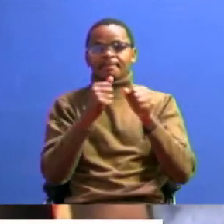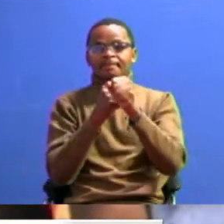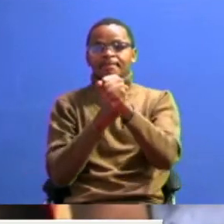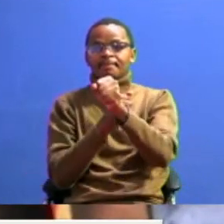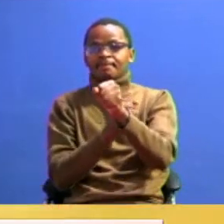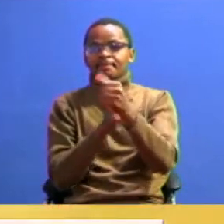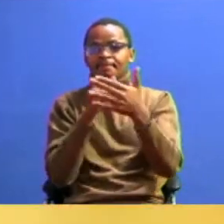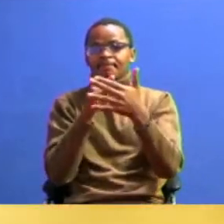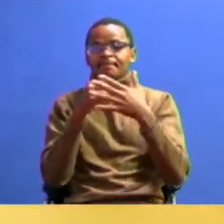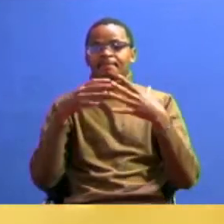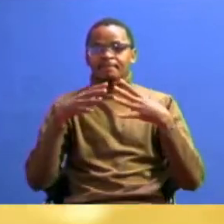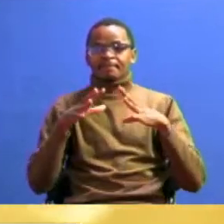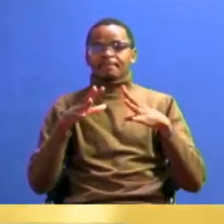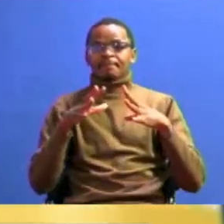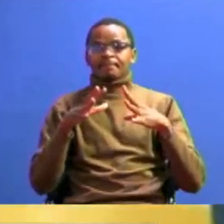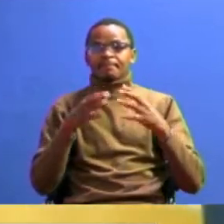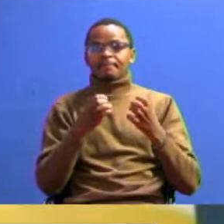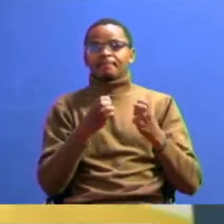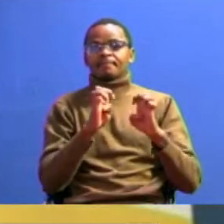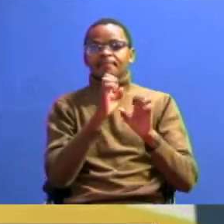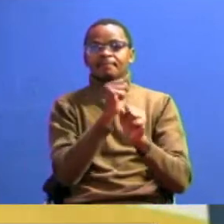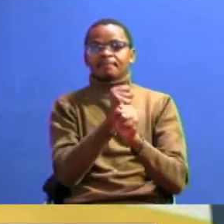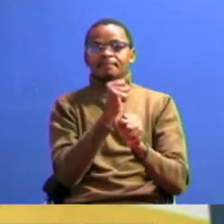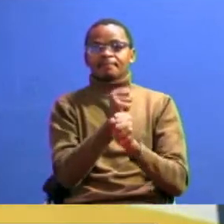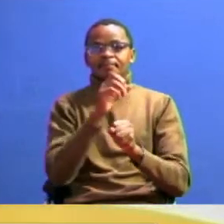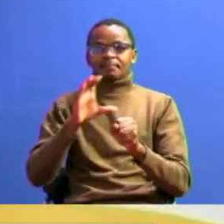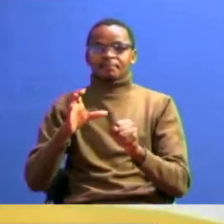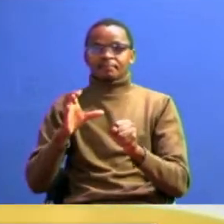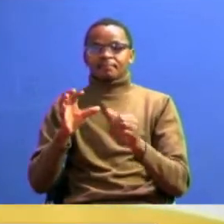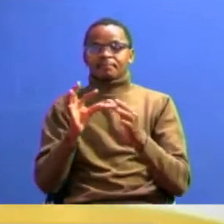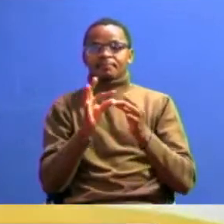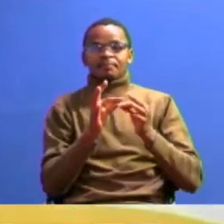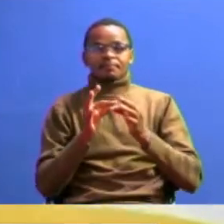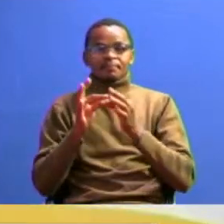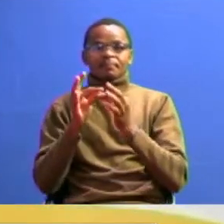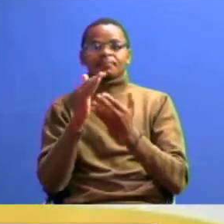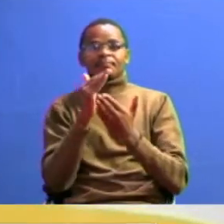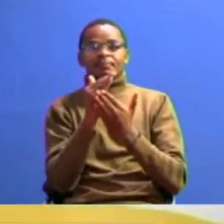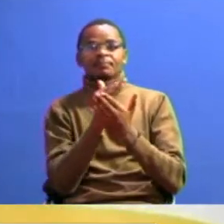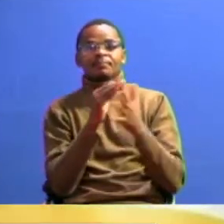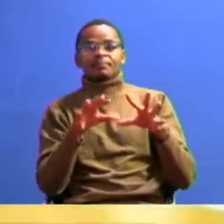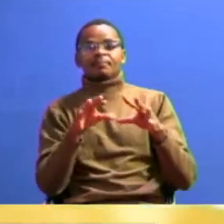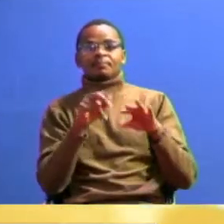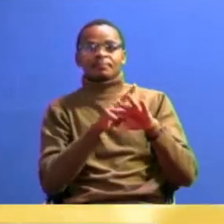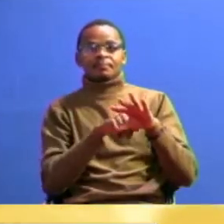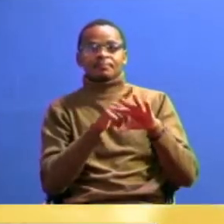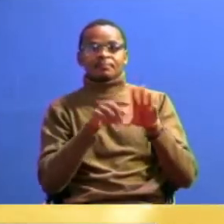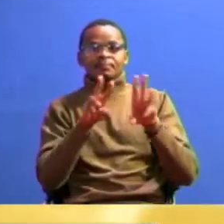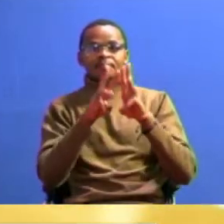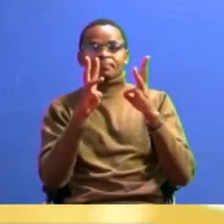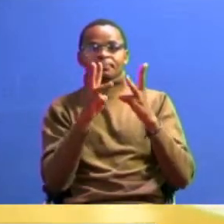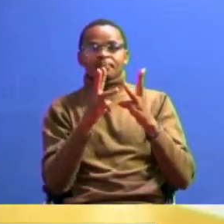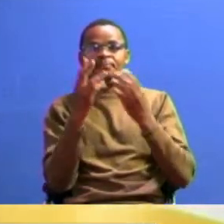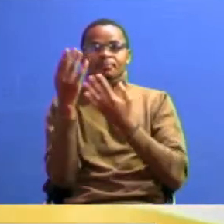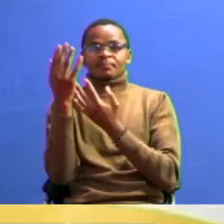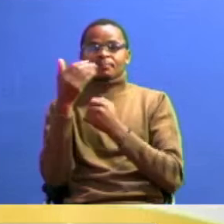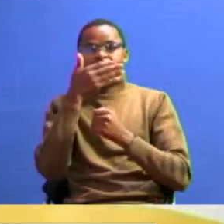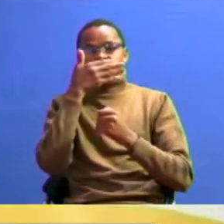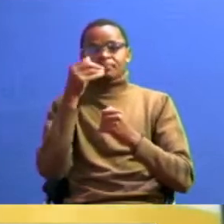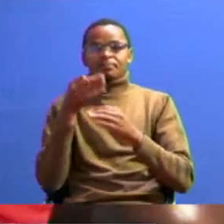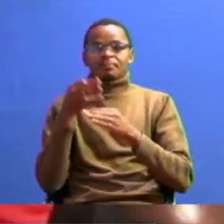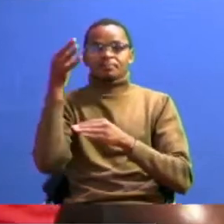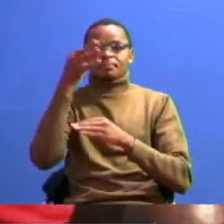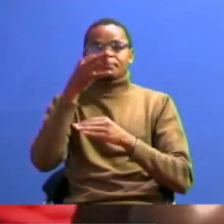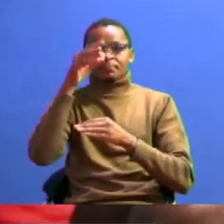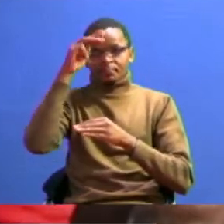its residents. The effort made by the county and the collaborative initiatives taken during the workshop bring hope for a better future in